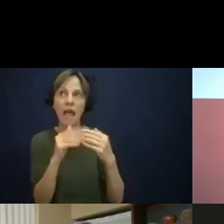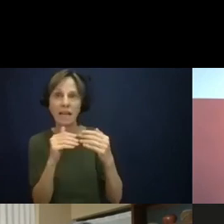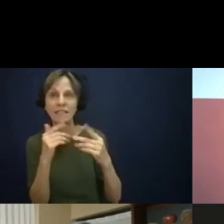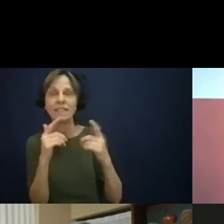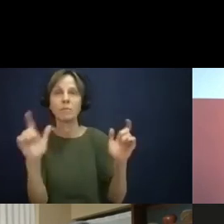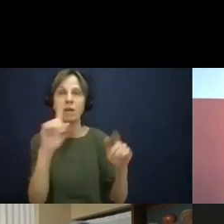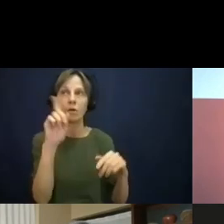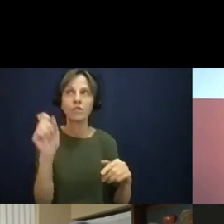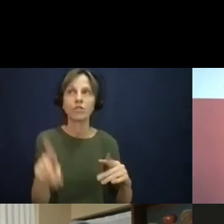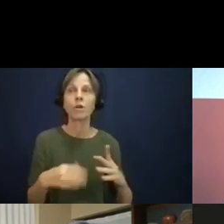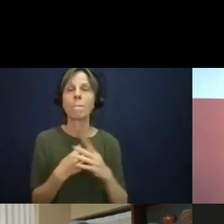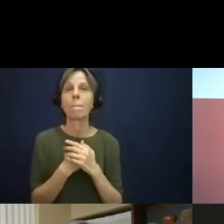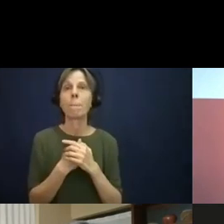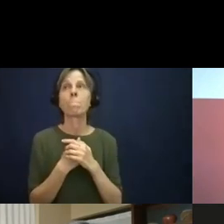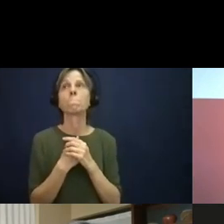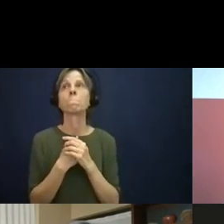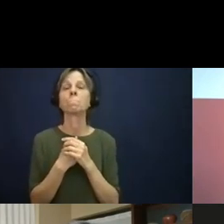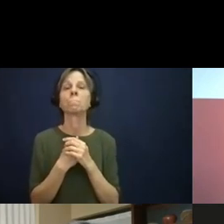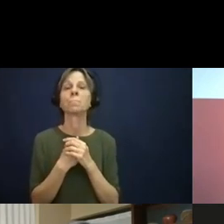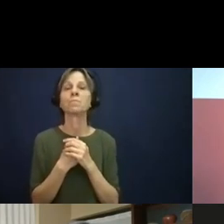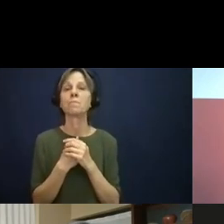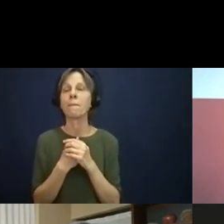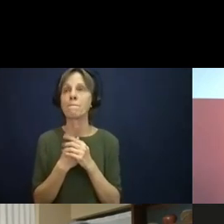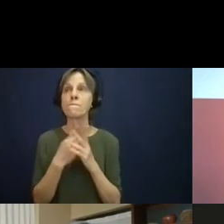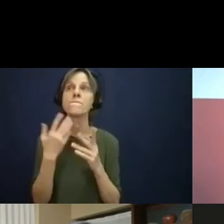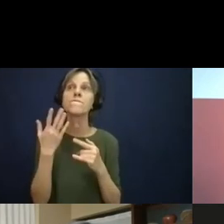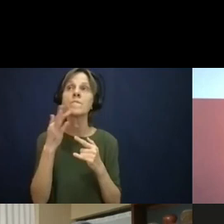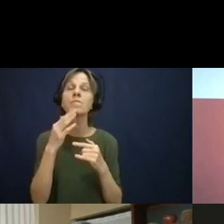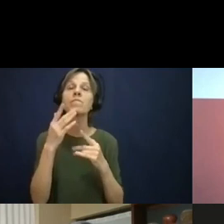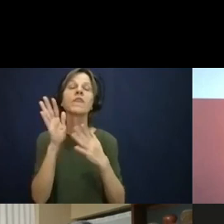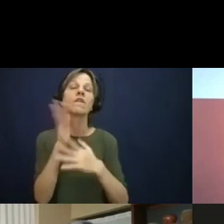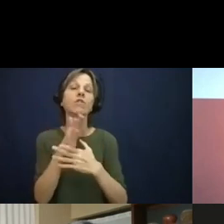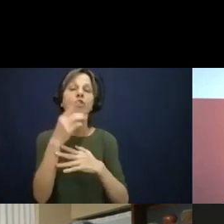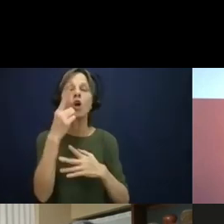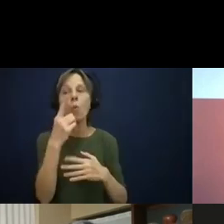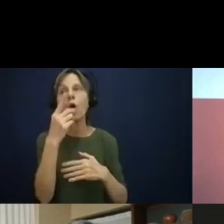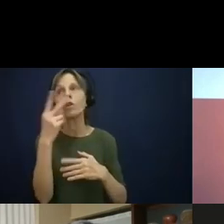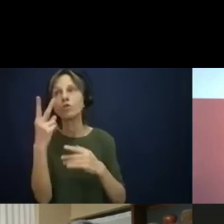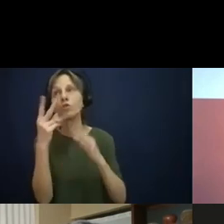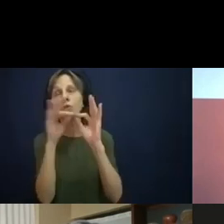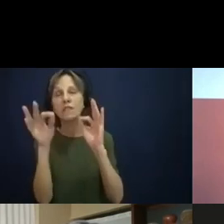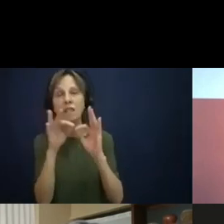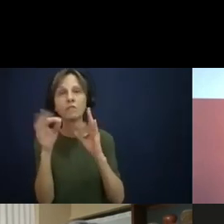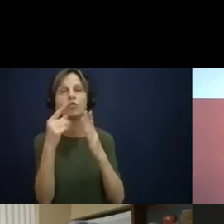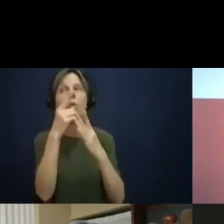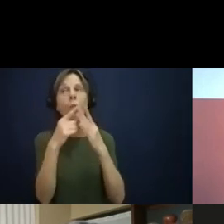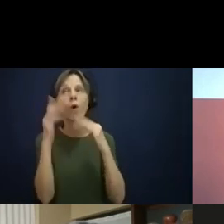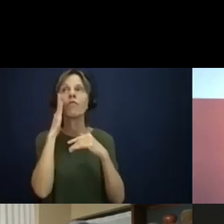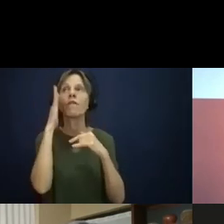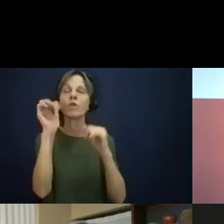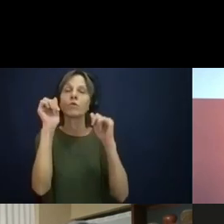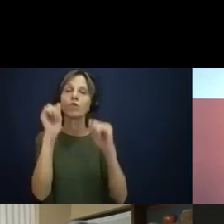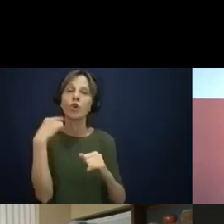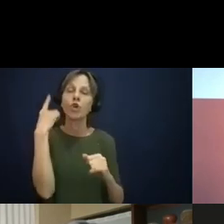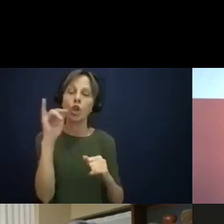question. But if you could bring us home by sharing a sentence or two that describes what the future could look like when